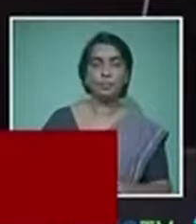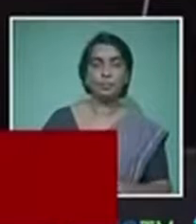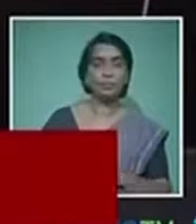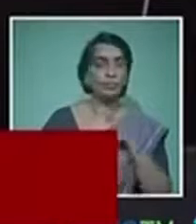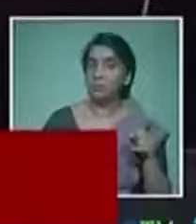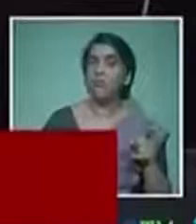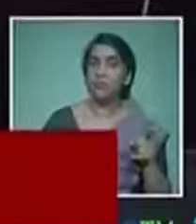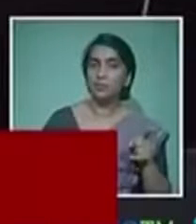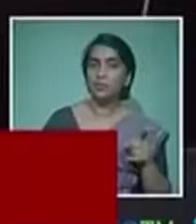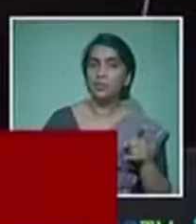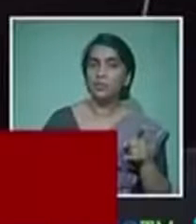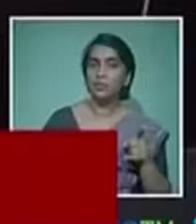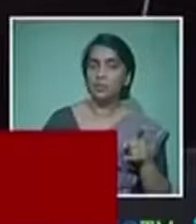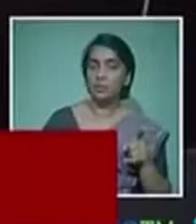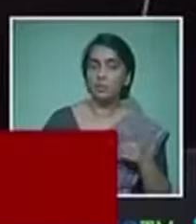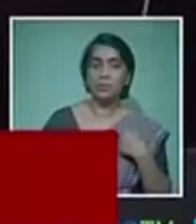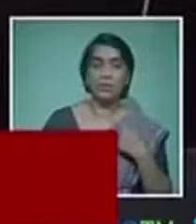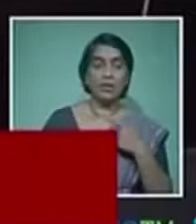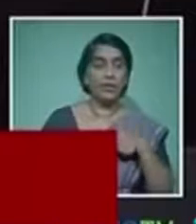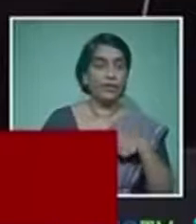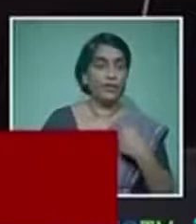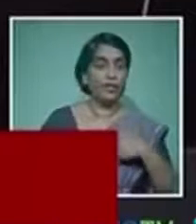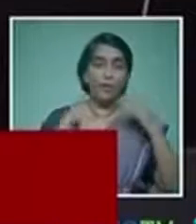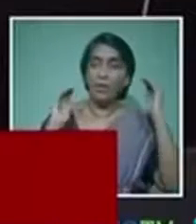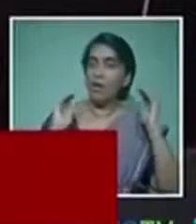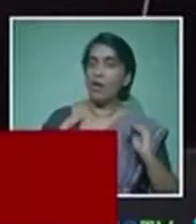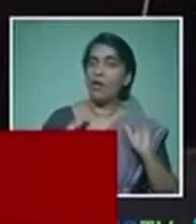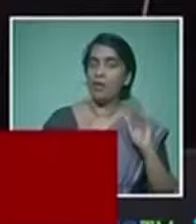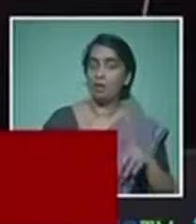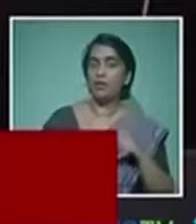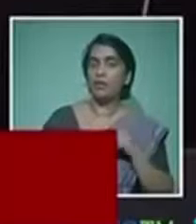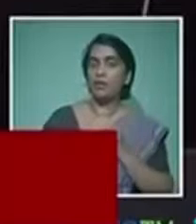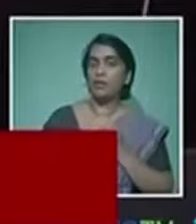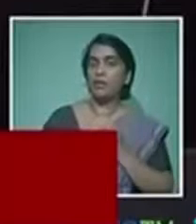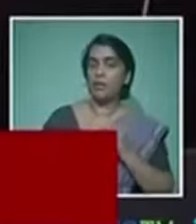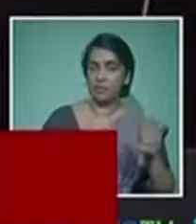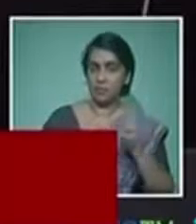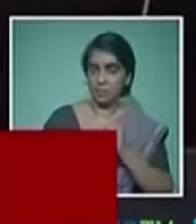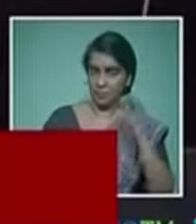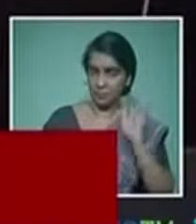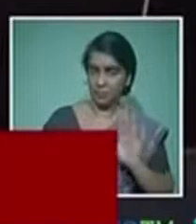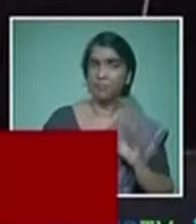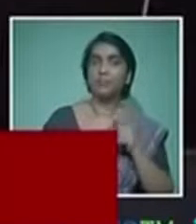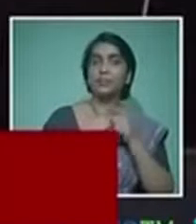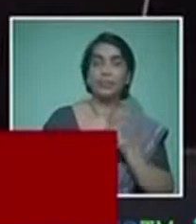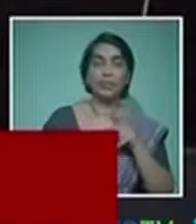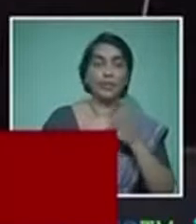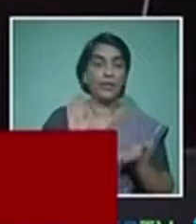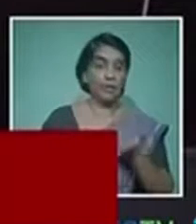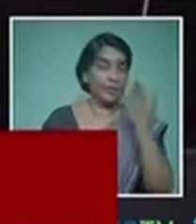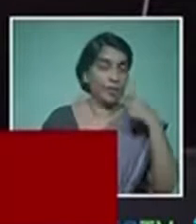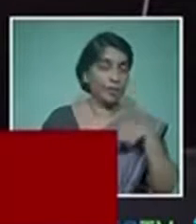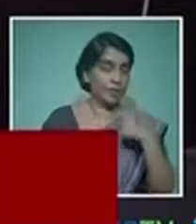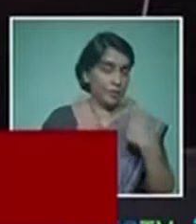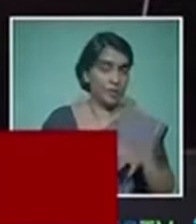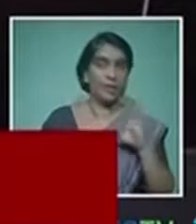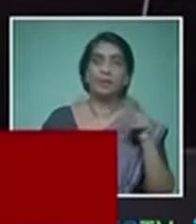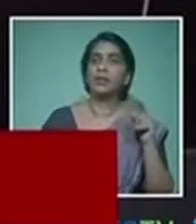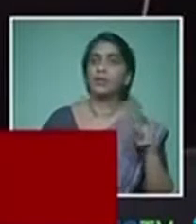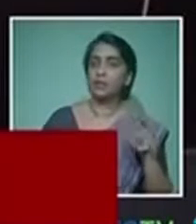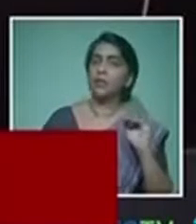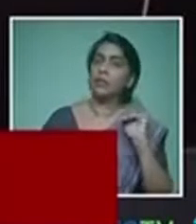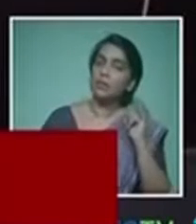we are expecting. Against the backdrop of the economic crisis and high inflation, it may be difficult to maintain certain categories